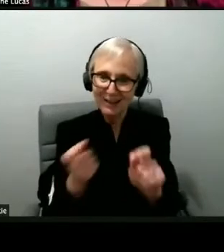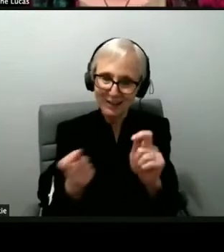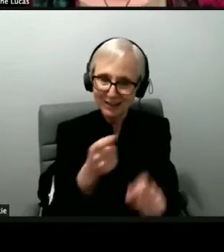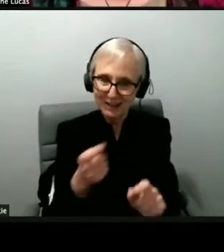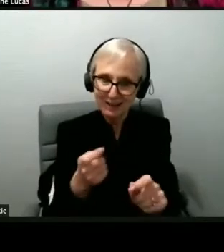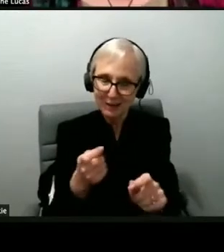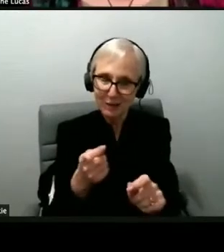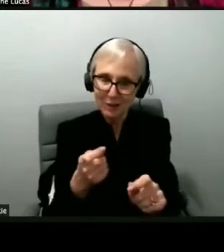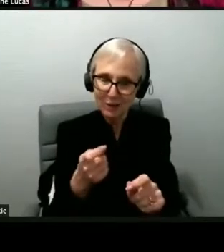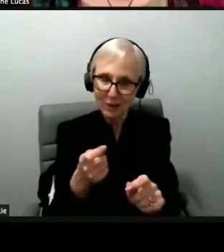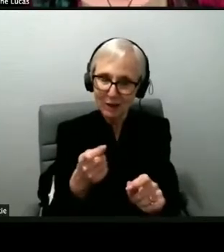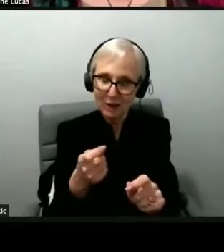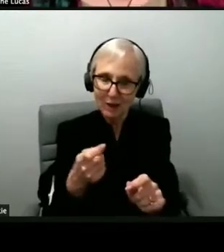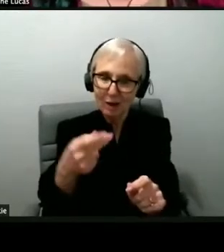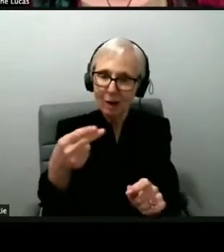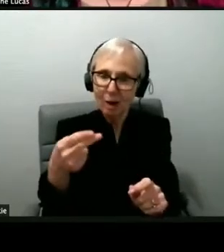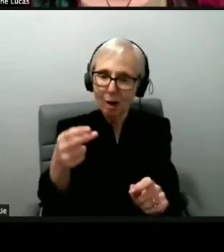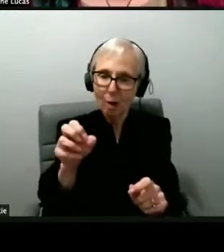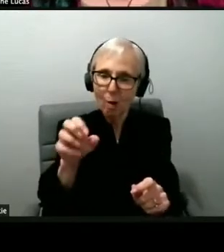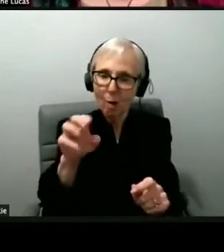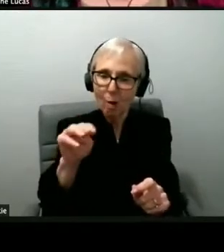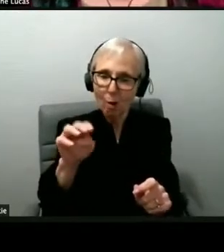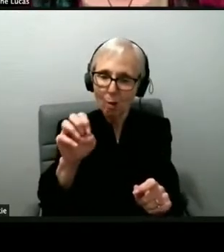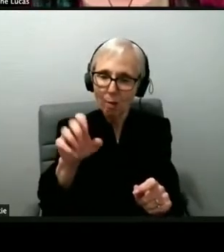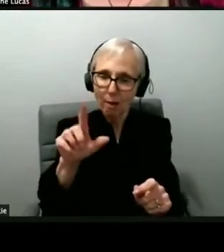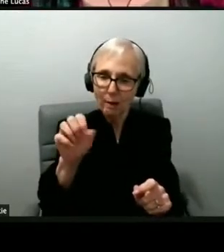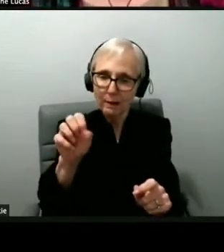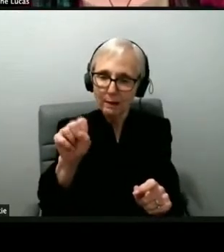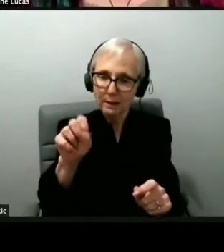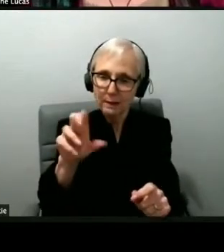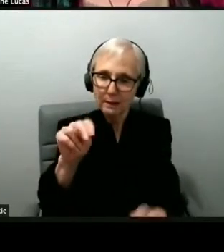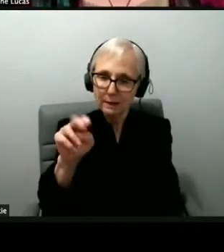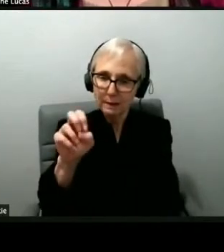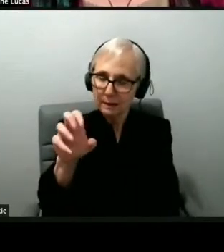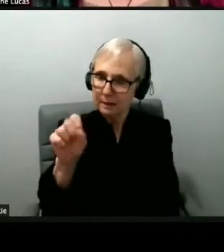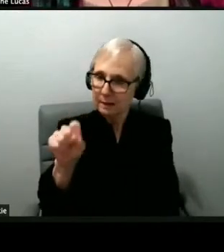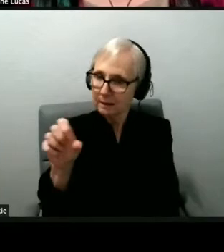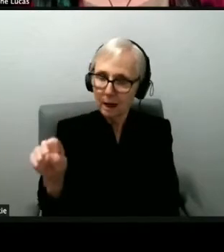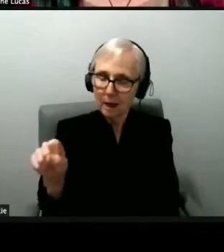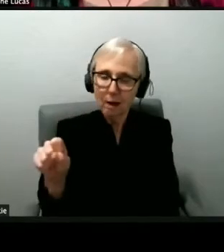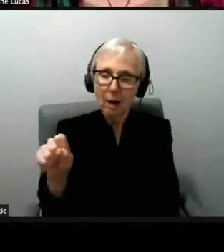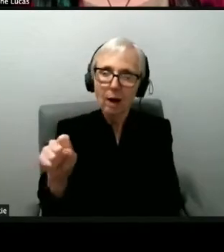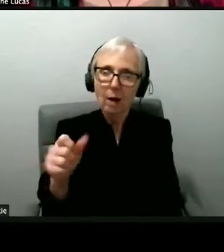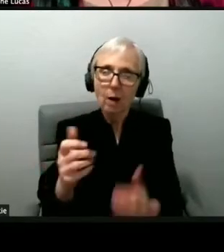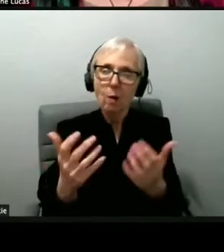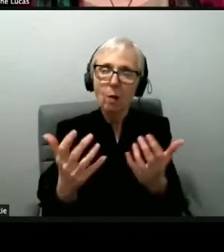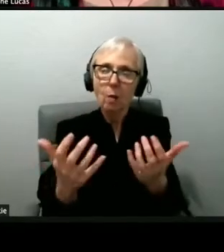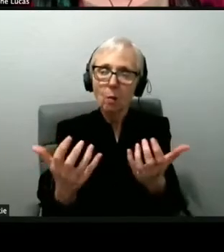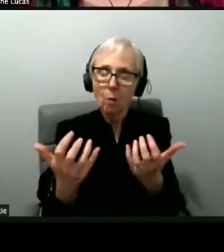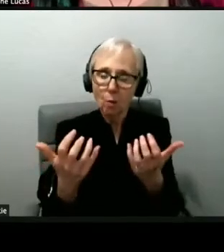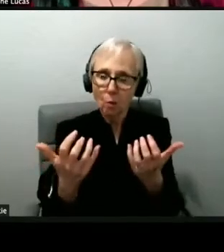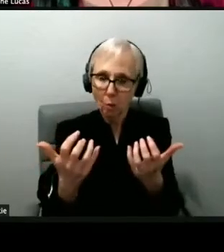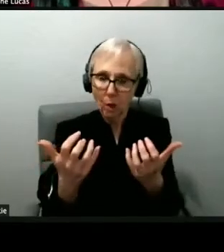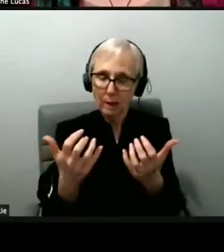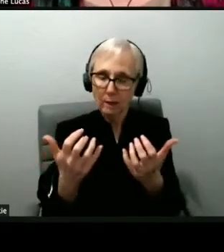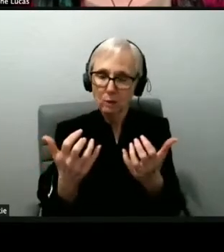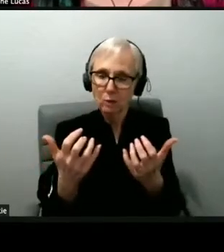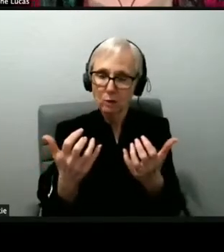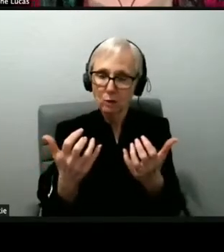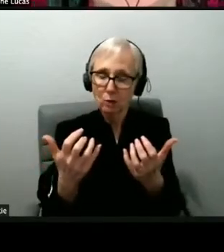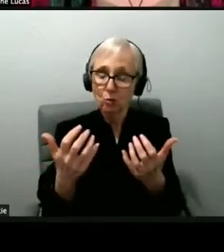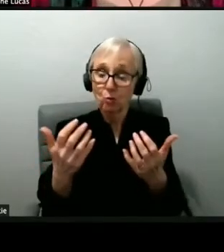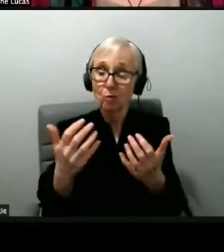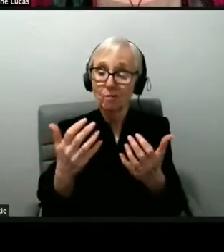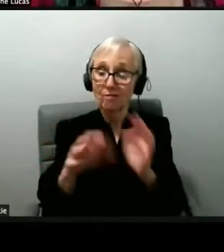When it comes to homelessness, one, I want to work with, I don't believe in recreating the wheel. So I want to get with the organizations that are out